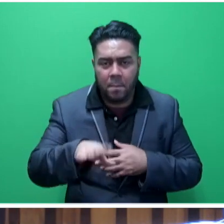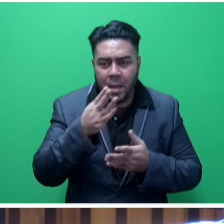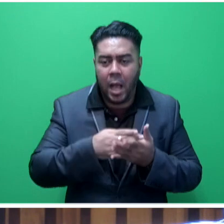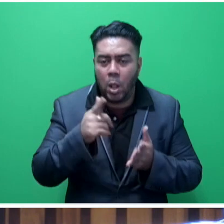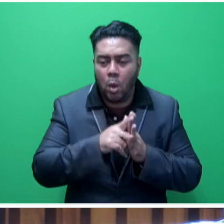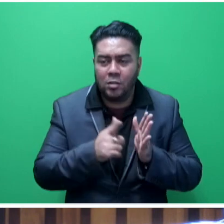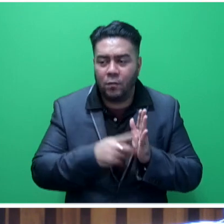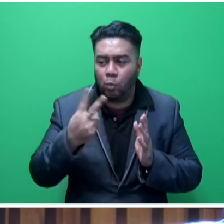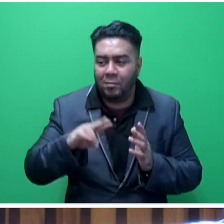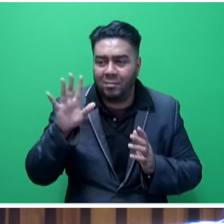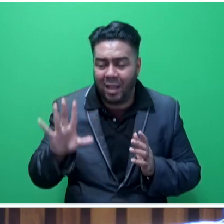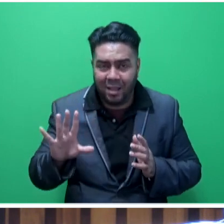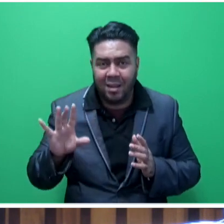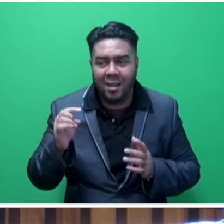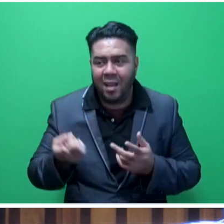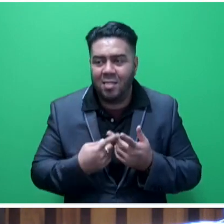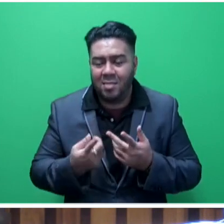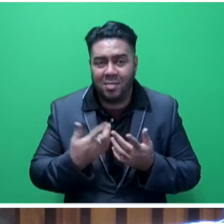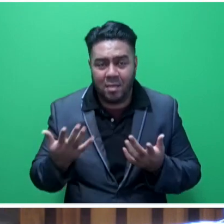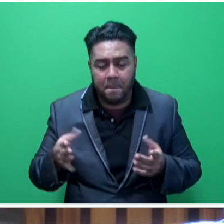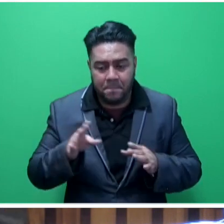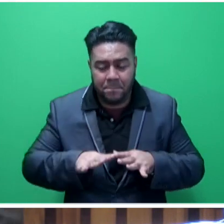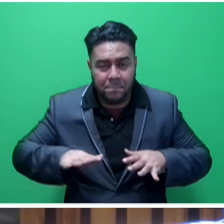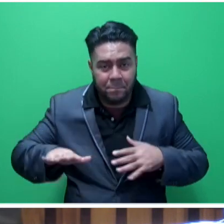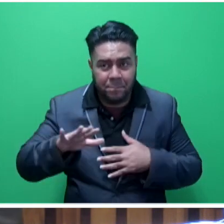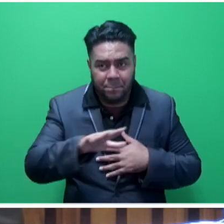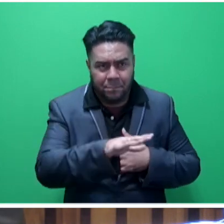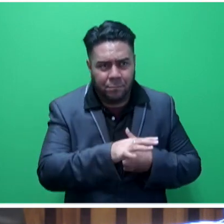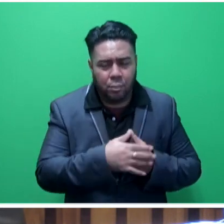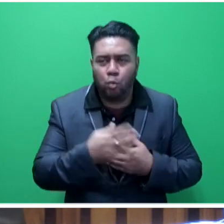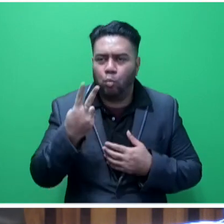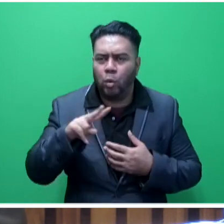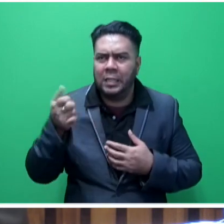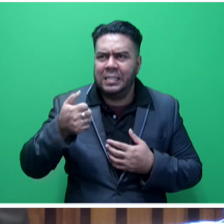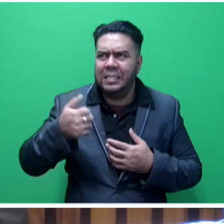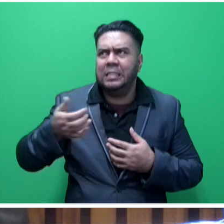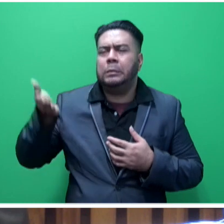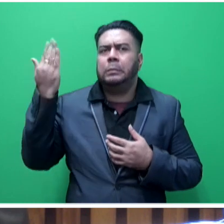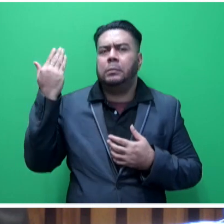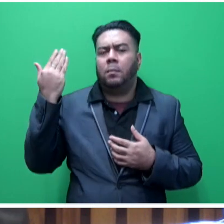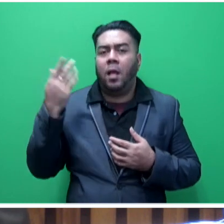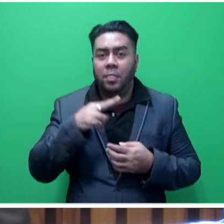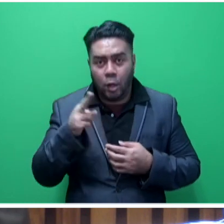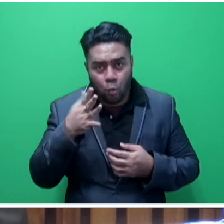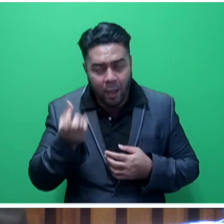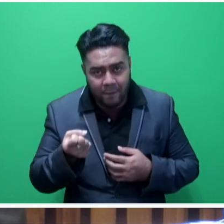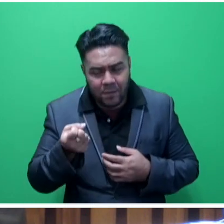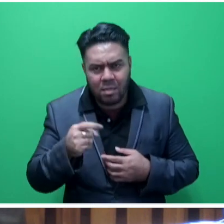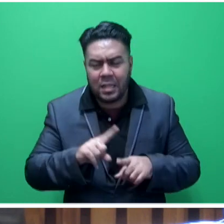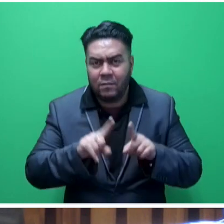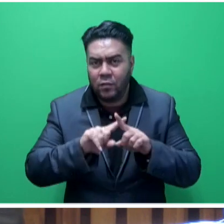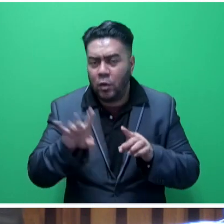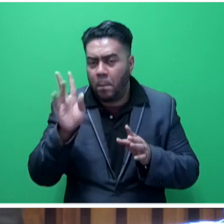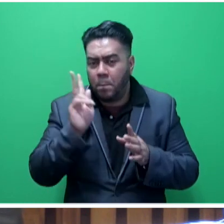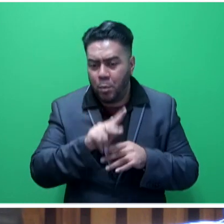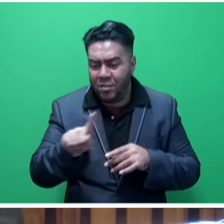2010, and of course the iTaukei Affairs Boundaries regulation that go back to 1966. And then you have the different provincial councils and